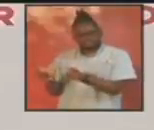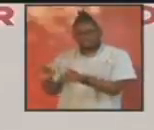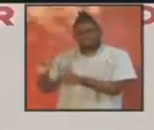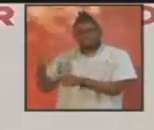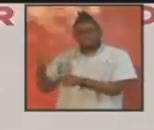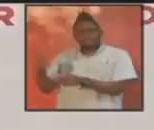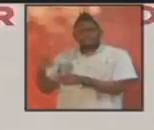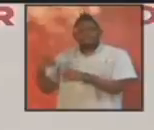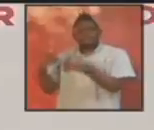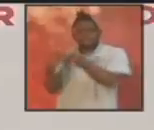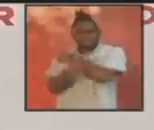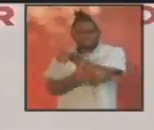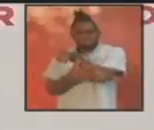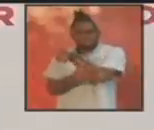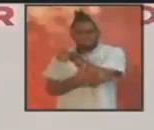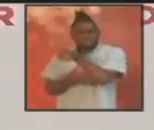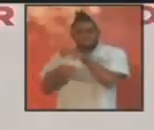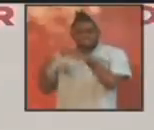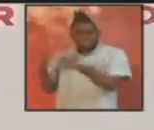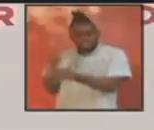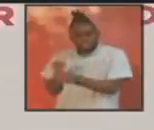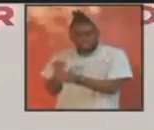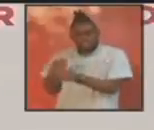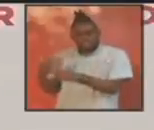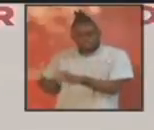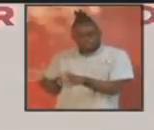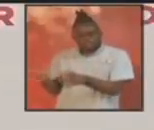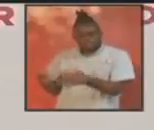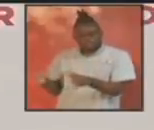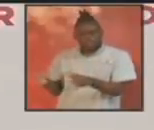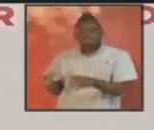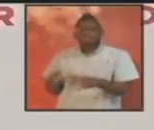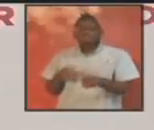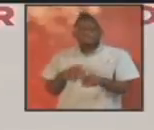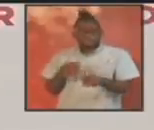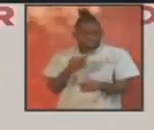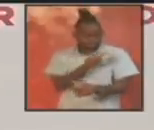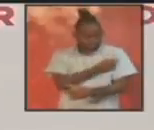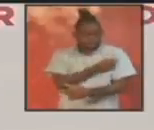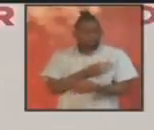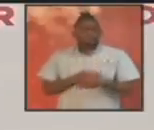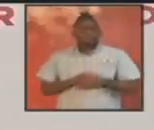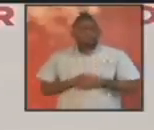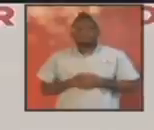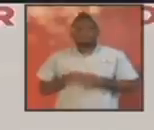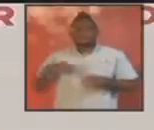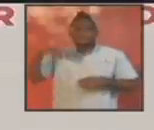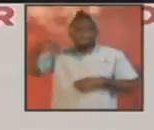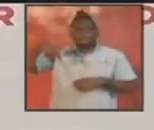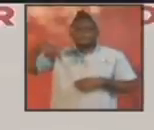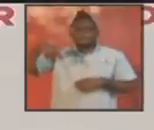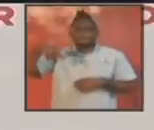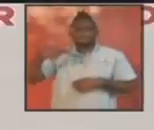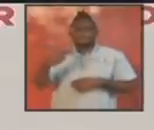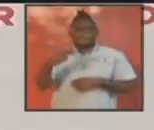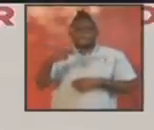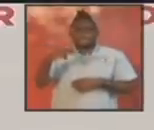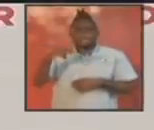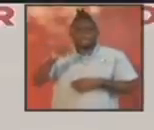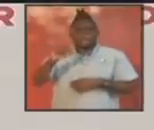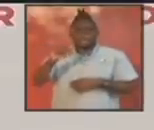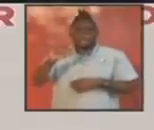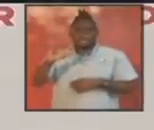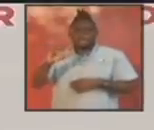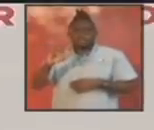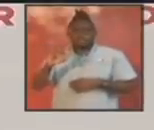Having discussion with PAHO up to this morning, PAHO has indicated that within the next 2 days or so, Trinidad will know the actual date that we'll be receiving